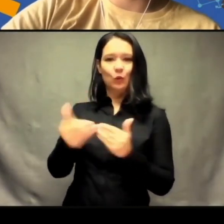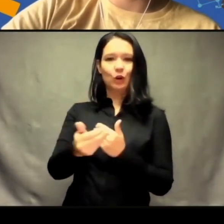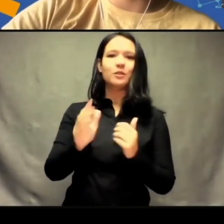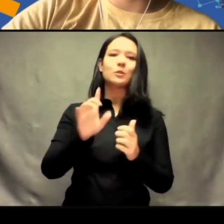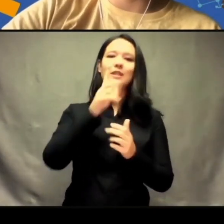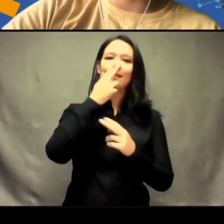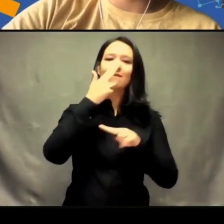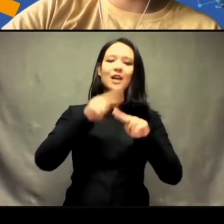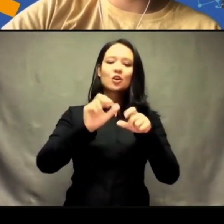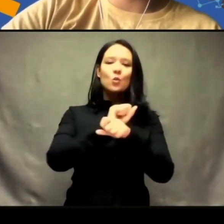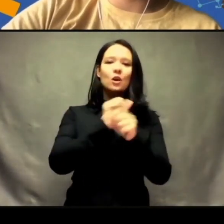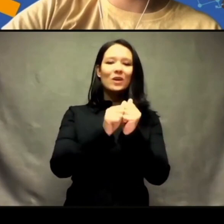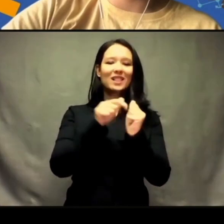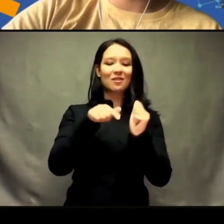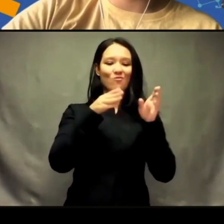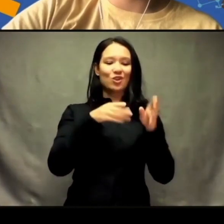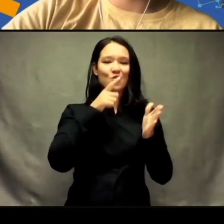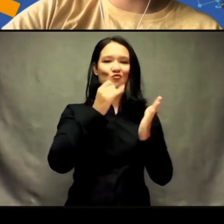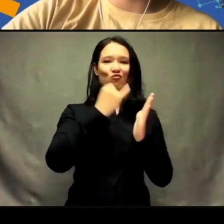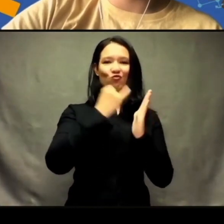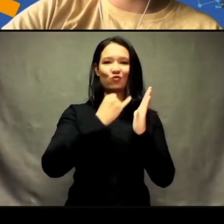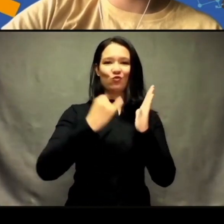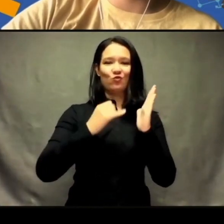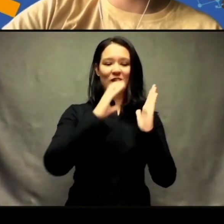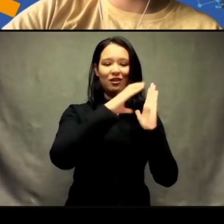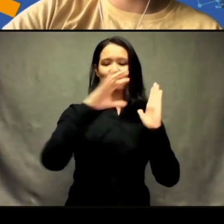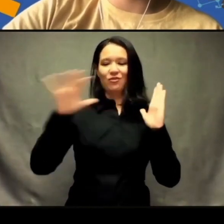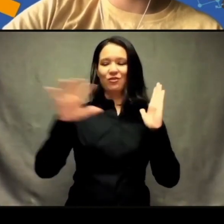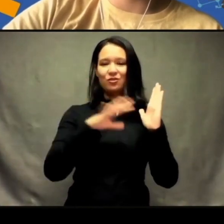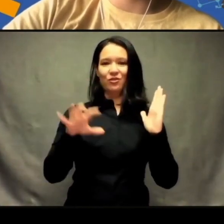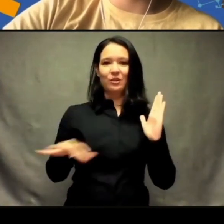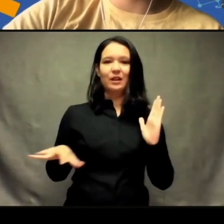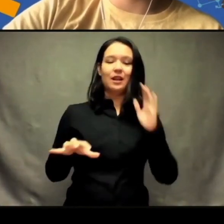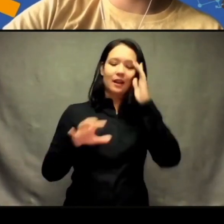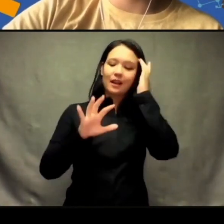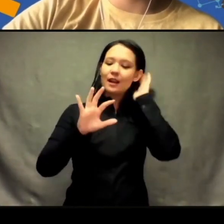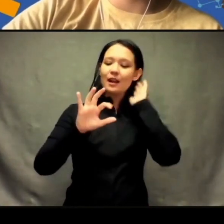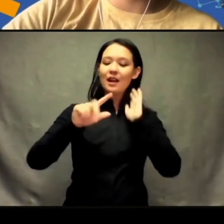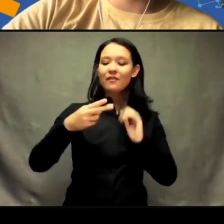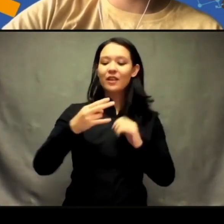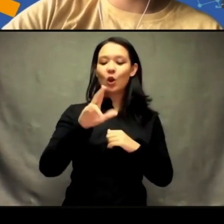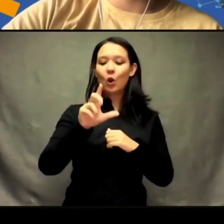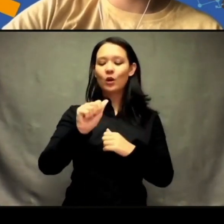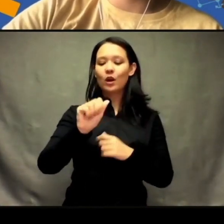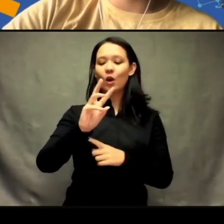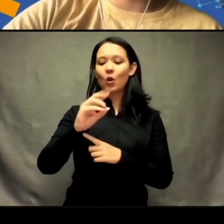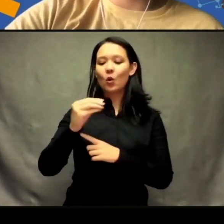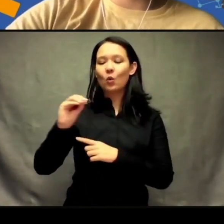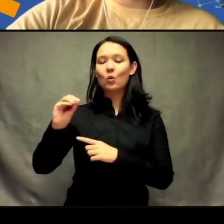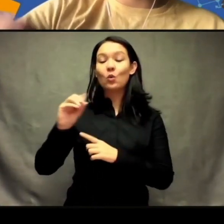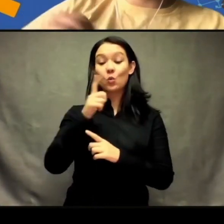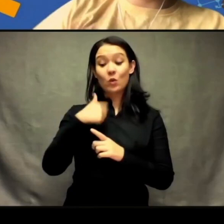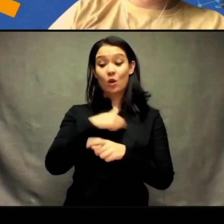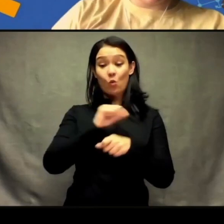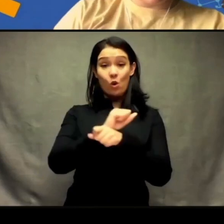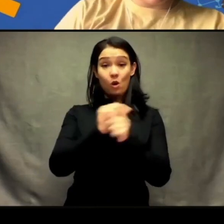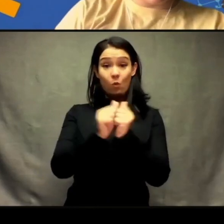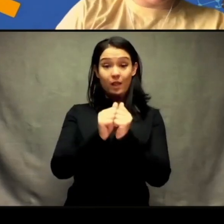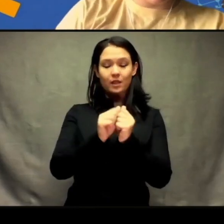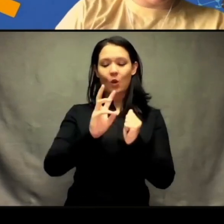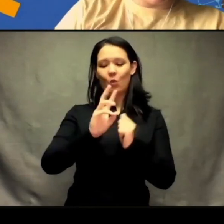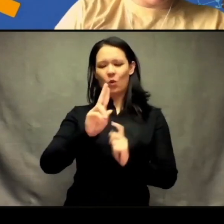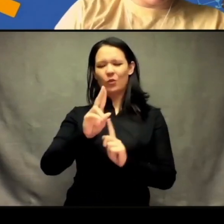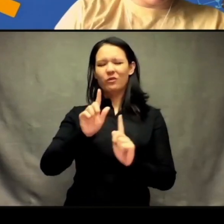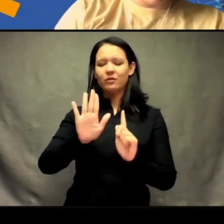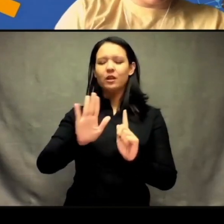illustrator, because in some ways the illustrator Fiona Wu, who we worked with, she's wonderful. There were some assumptions